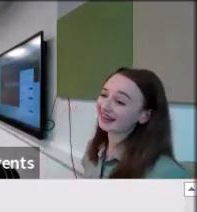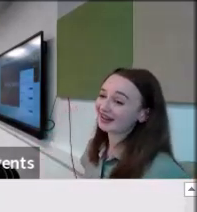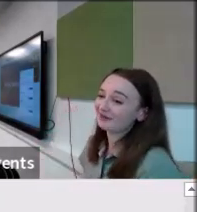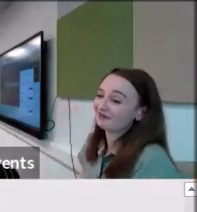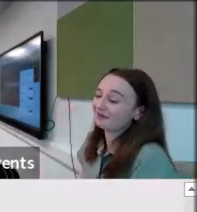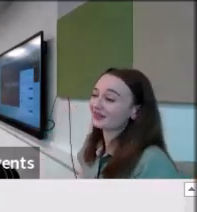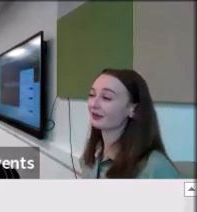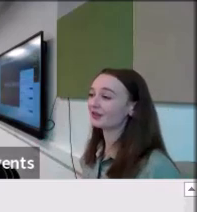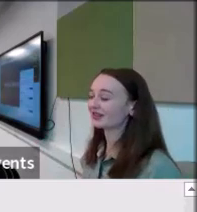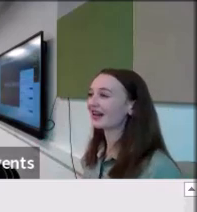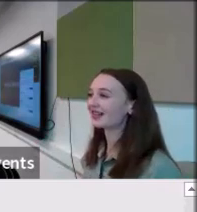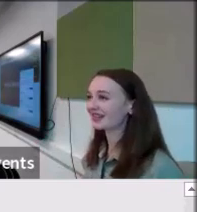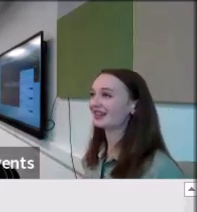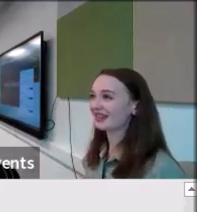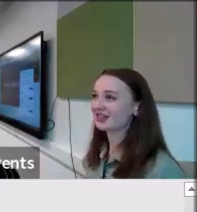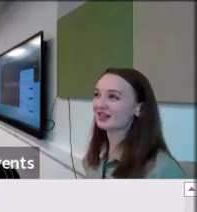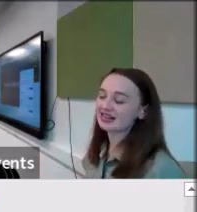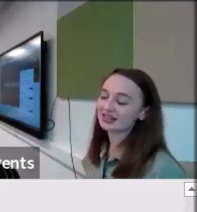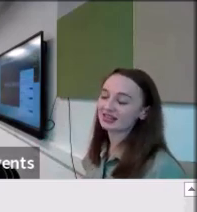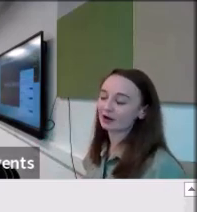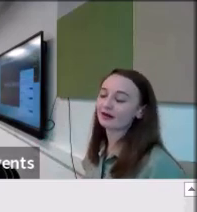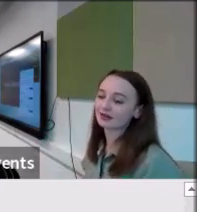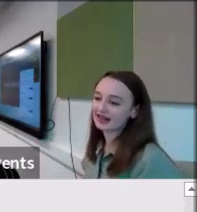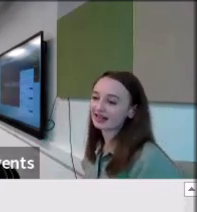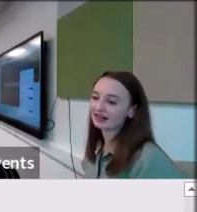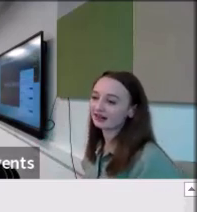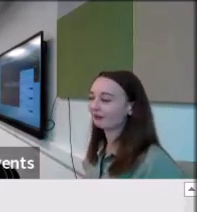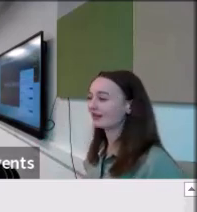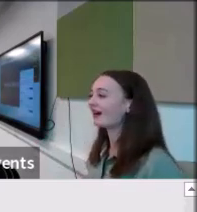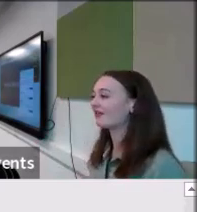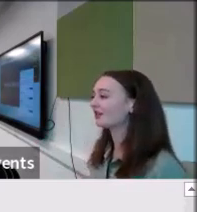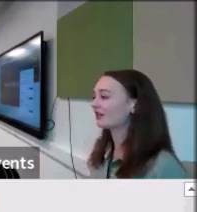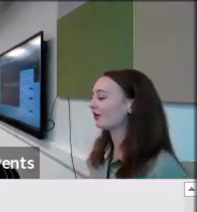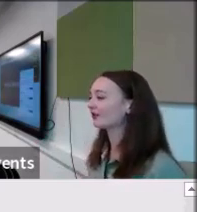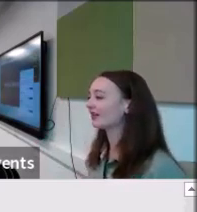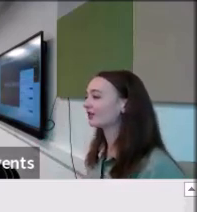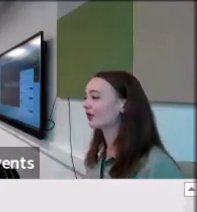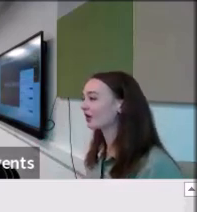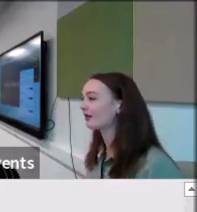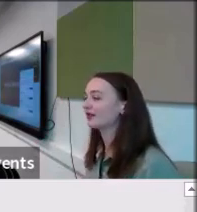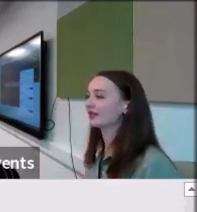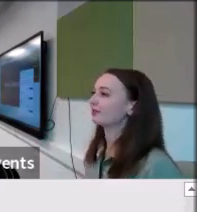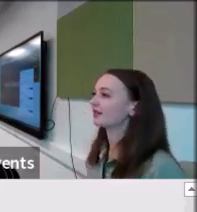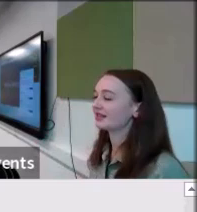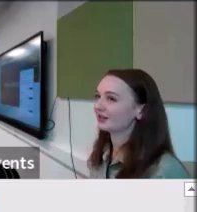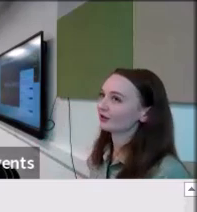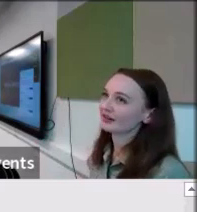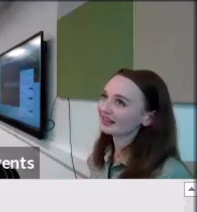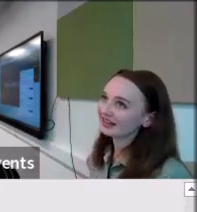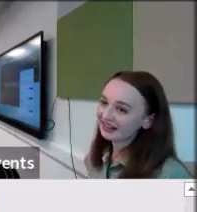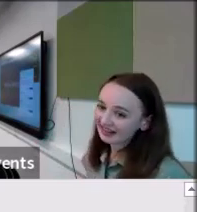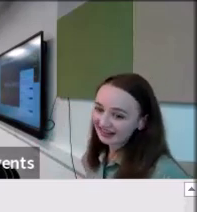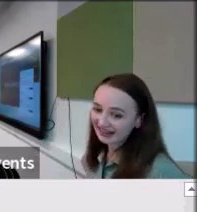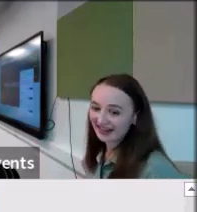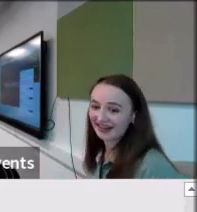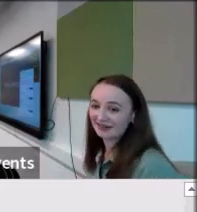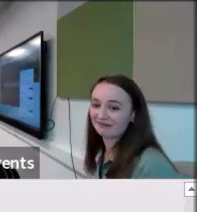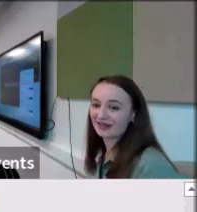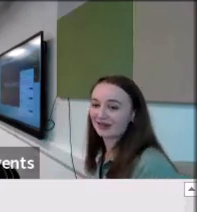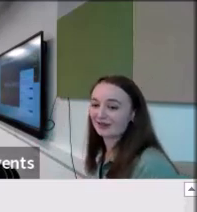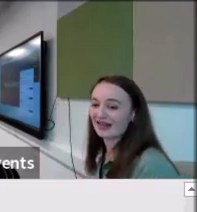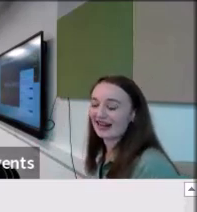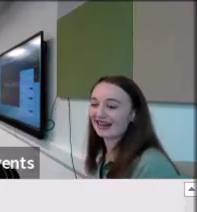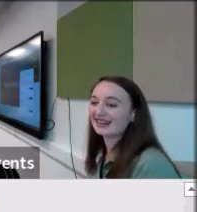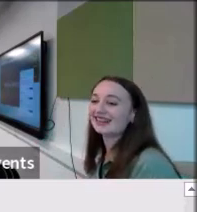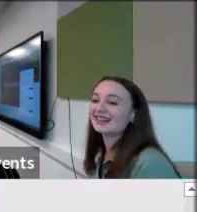shebang. So just accessing the things you need as you go about your day without having to do the whole TED talk about your disability story,